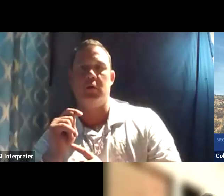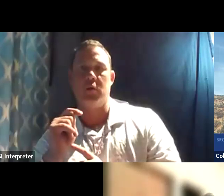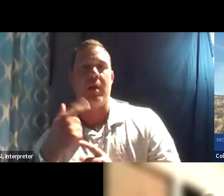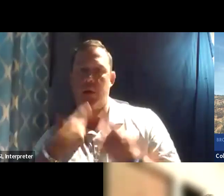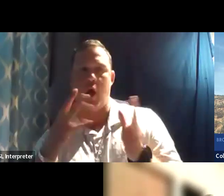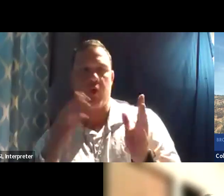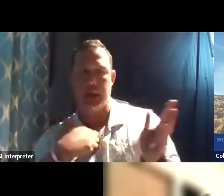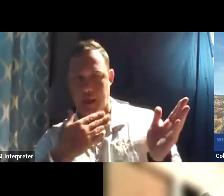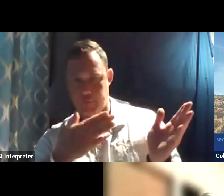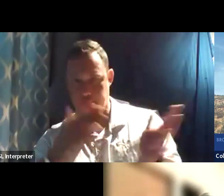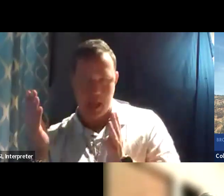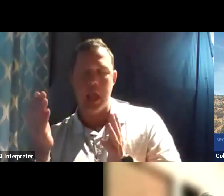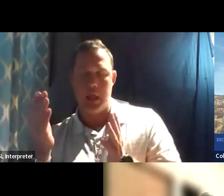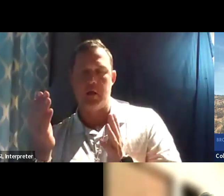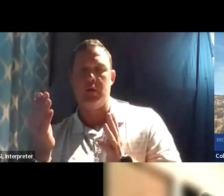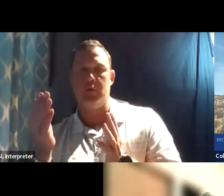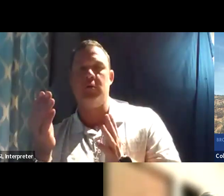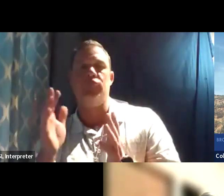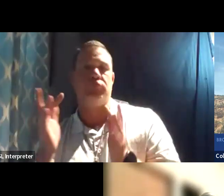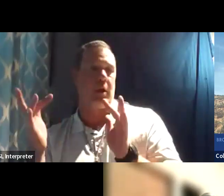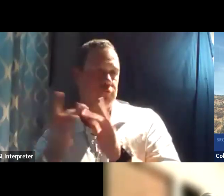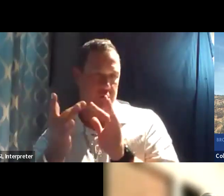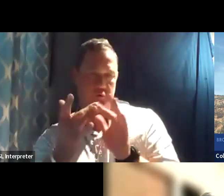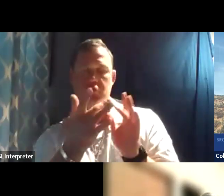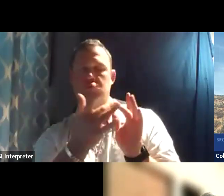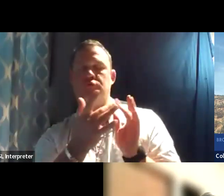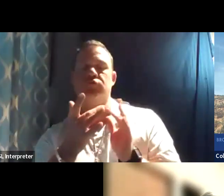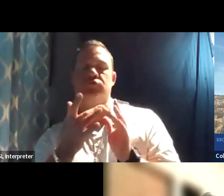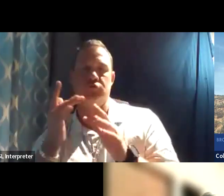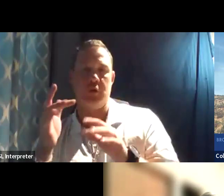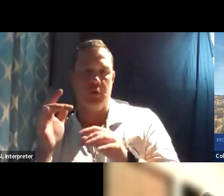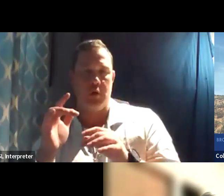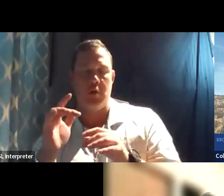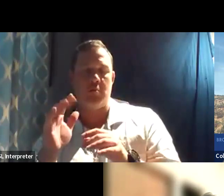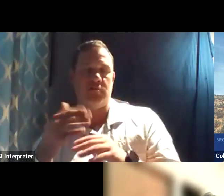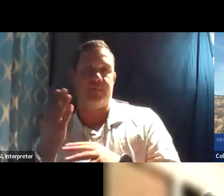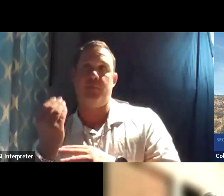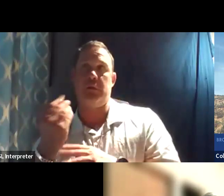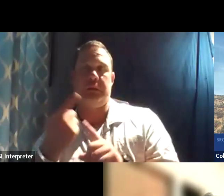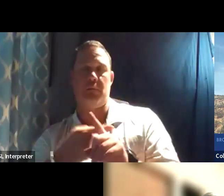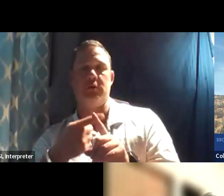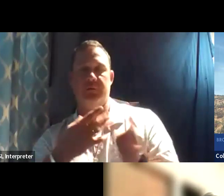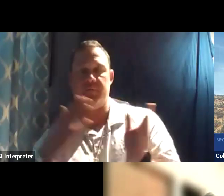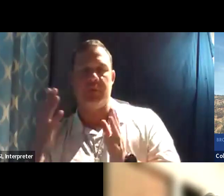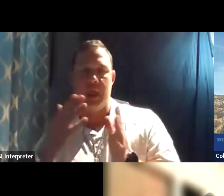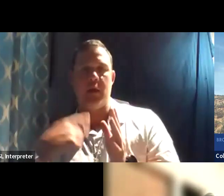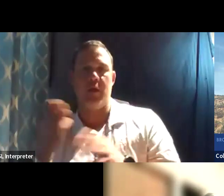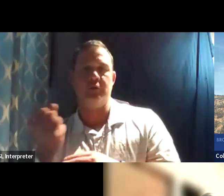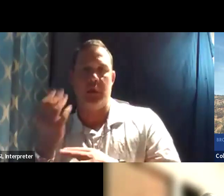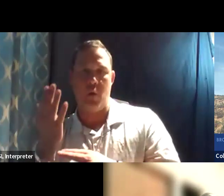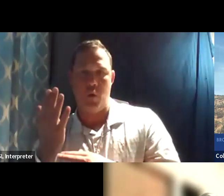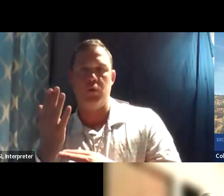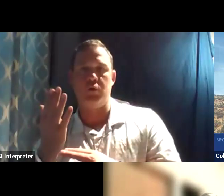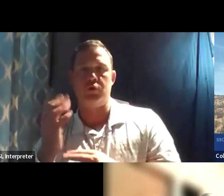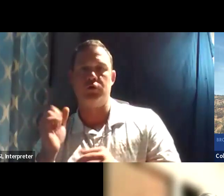plan based on extensive outreach and plan, 14 months of planning with our own stakeholders and so forth. So